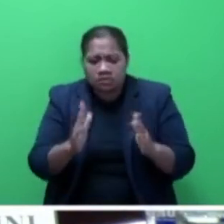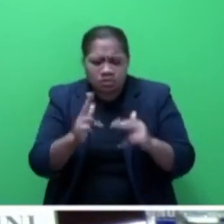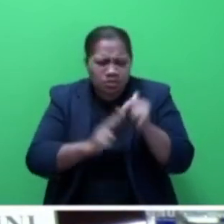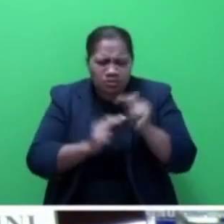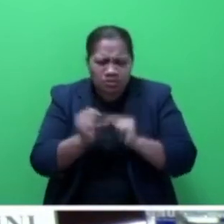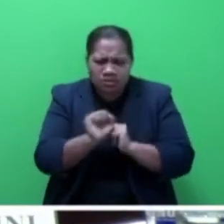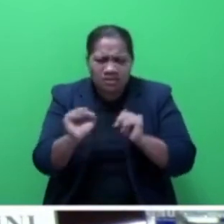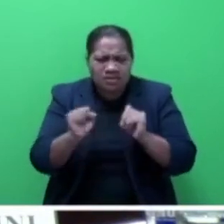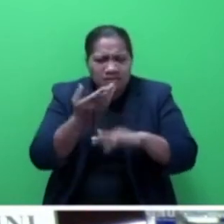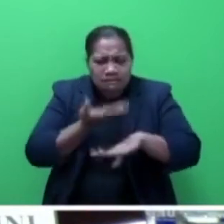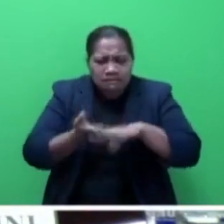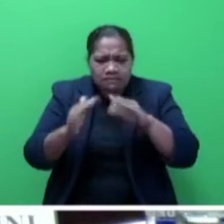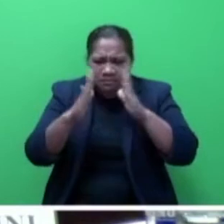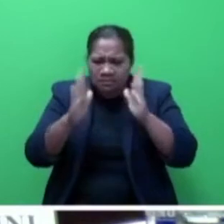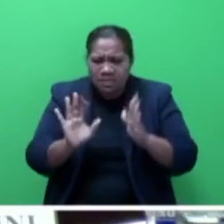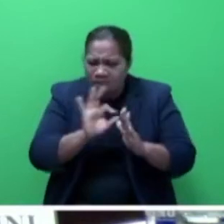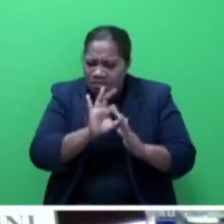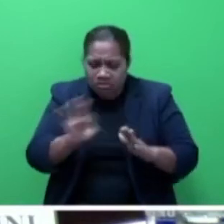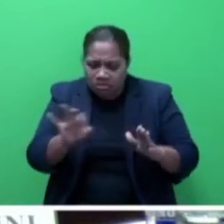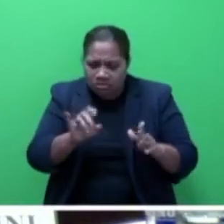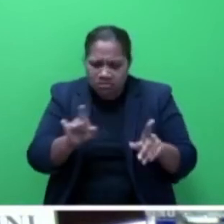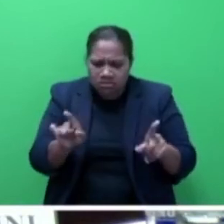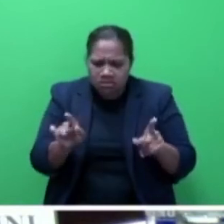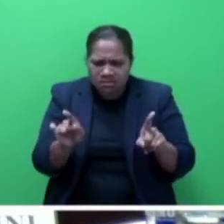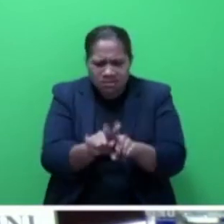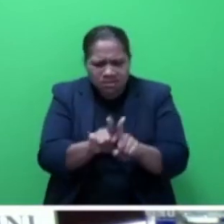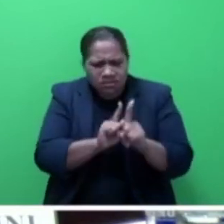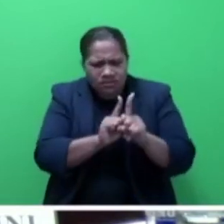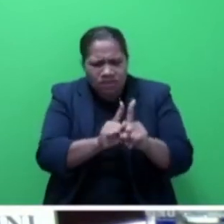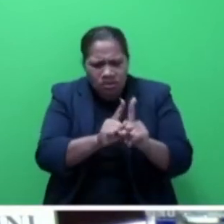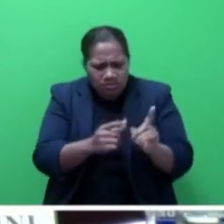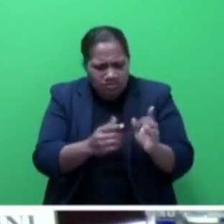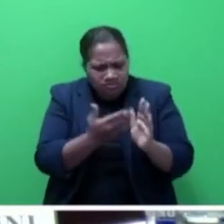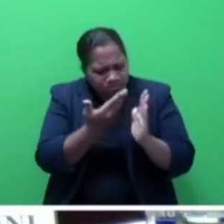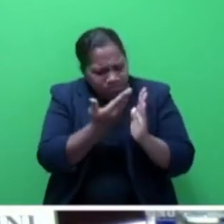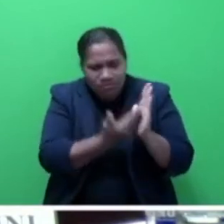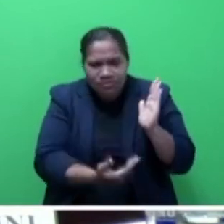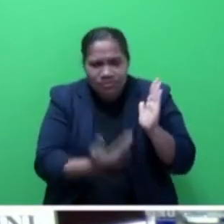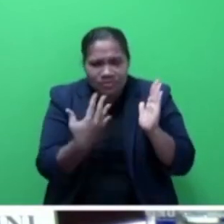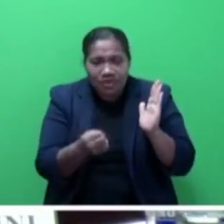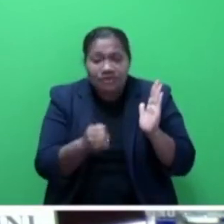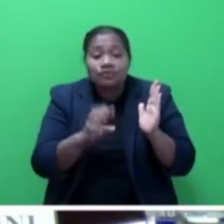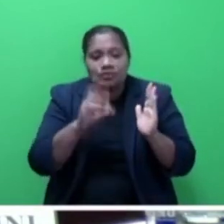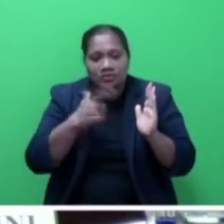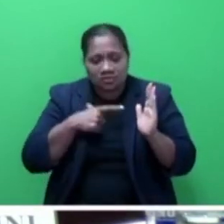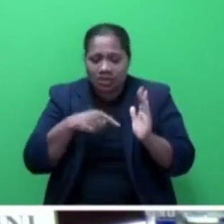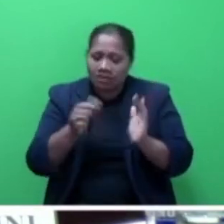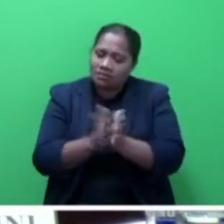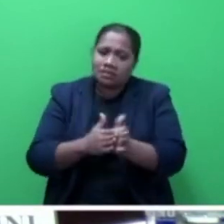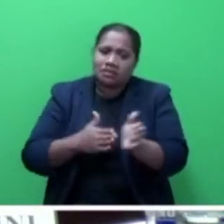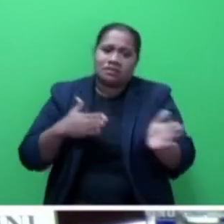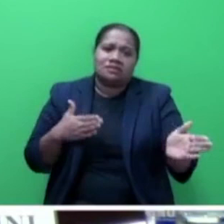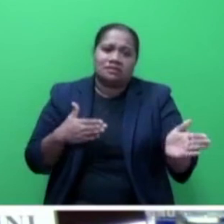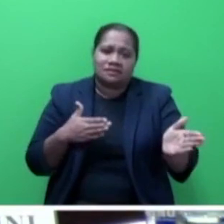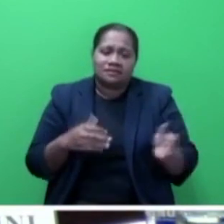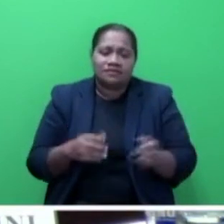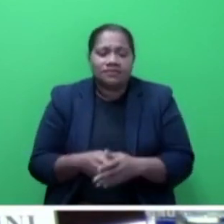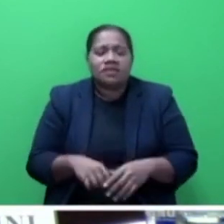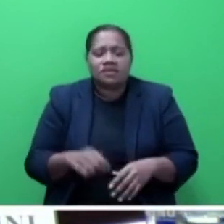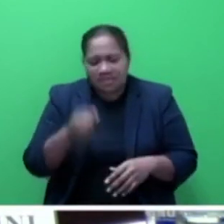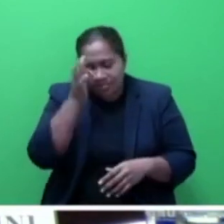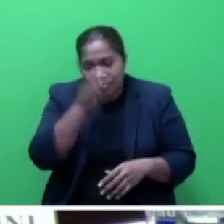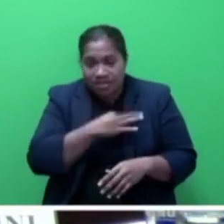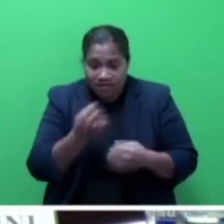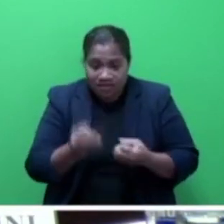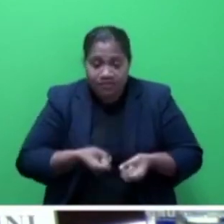scheme plan. So sometimes this causes further delay. Mr. Speaker, sir, I believe I have provided explanation to